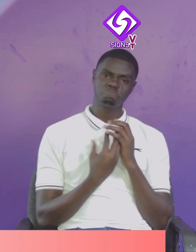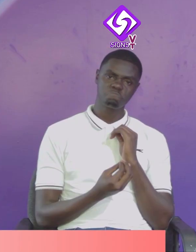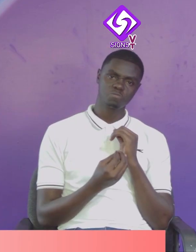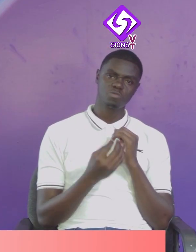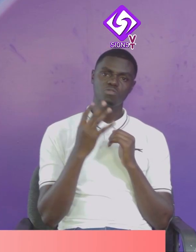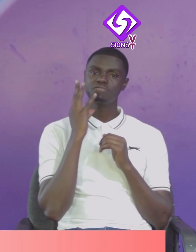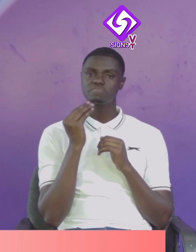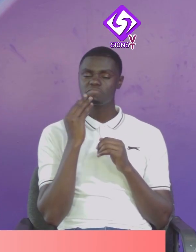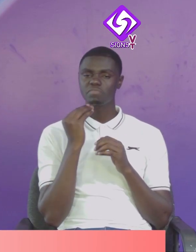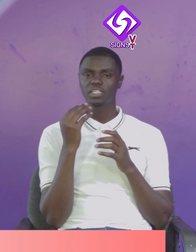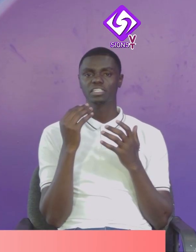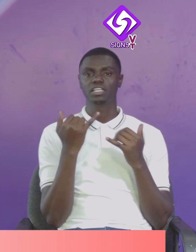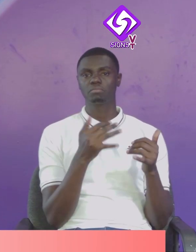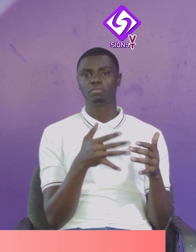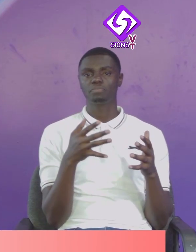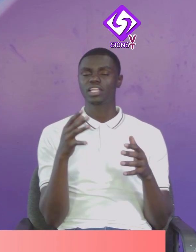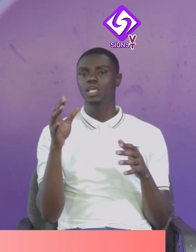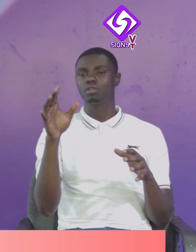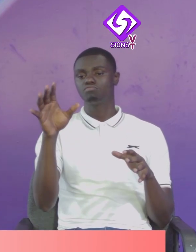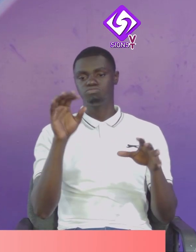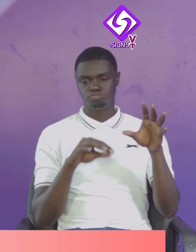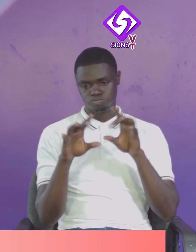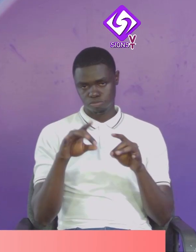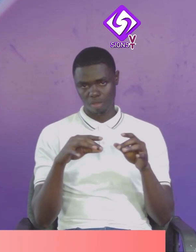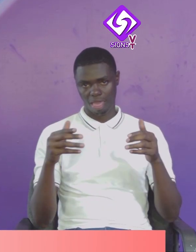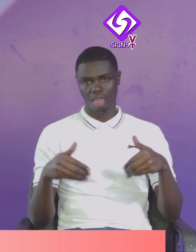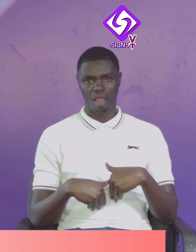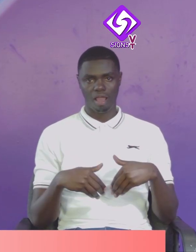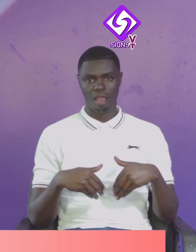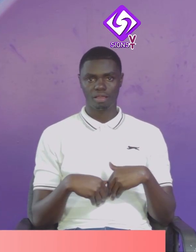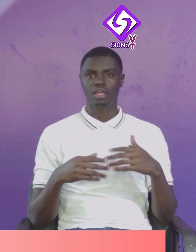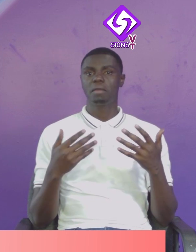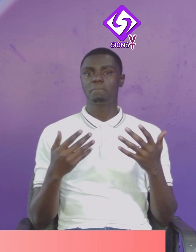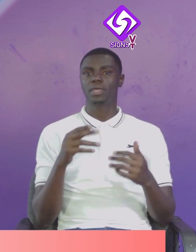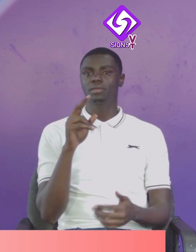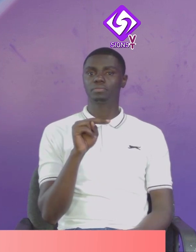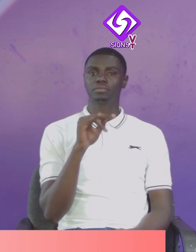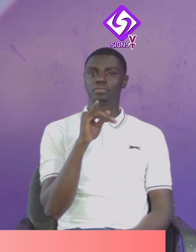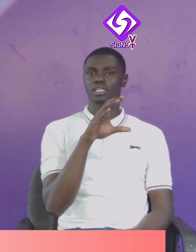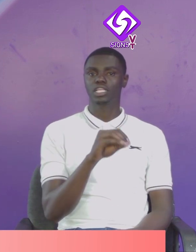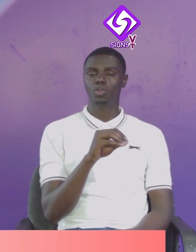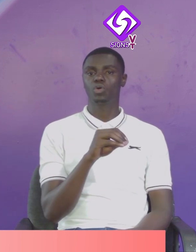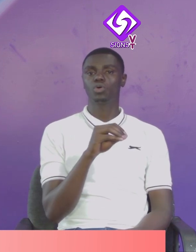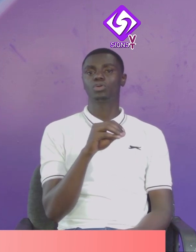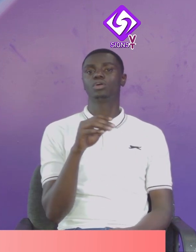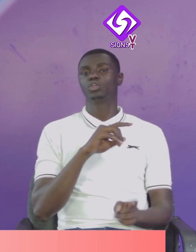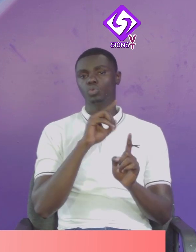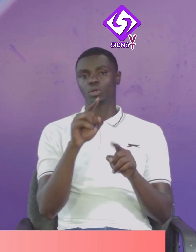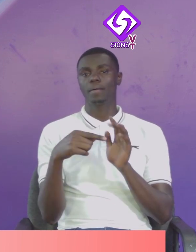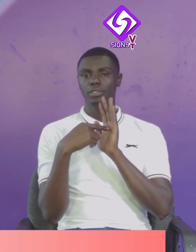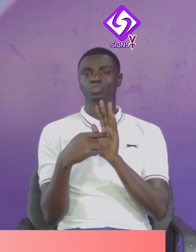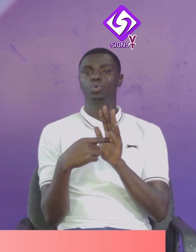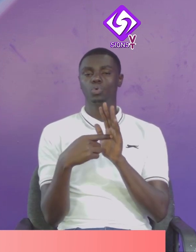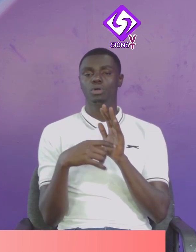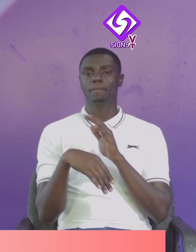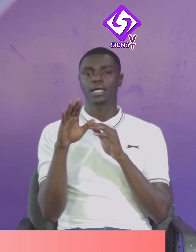experienced players. Exactly. They will field the youngsters. Maybe this is the time for the likes of Nico O'Reilly to come in and showcase their talent. Right.